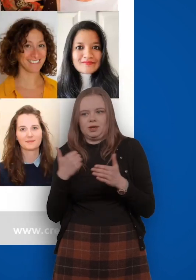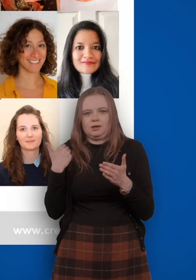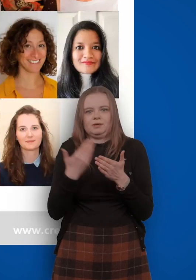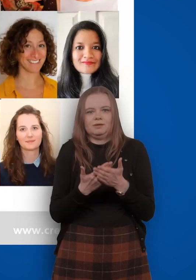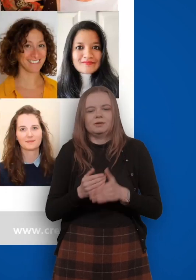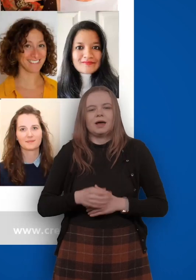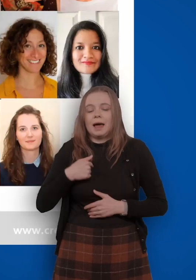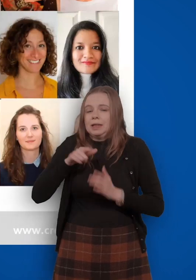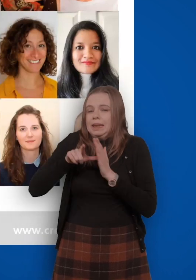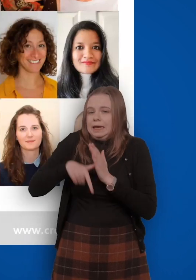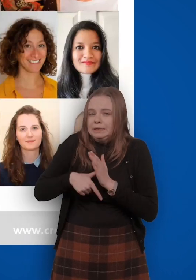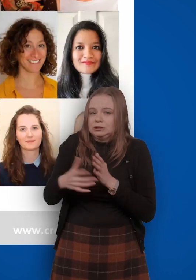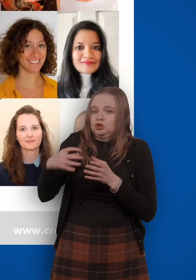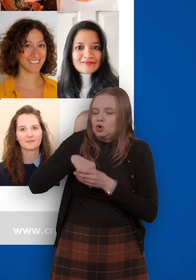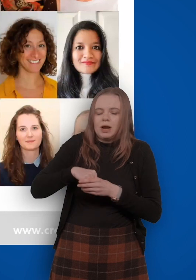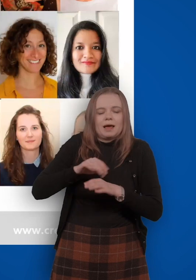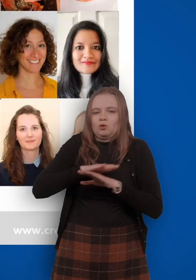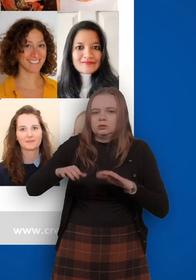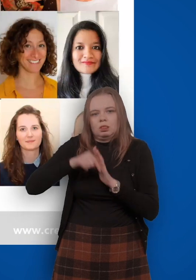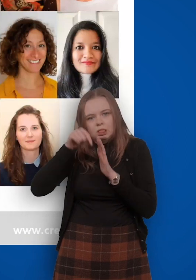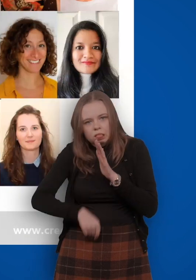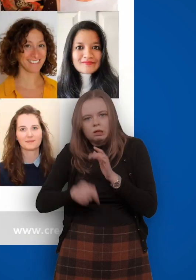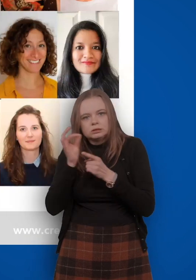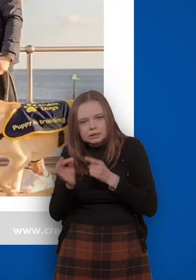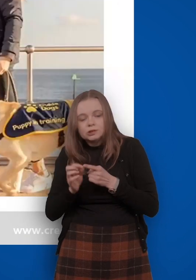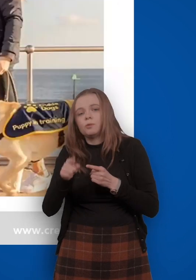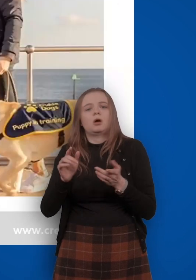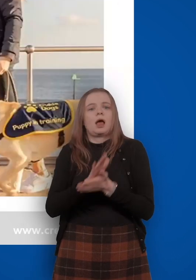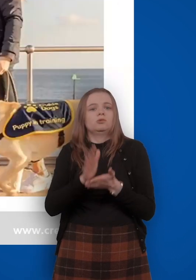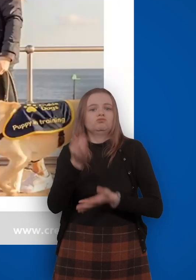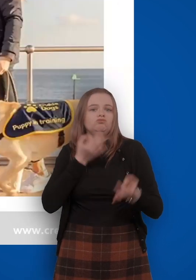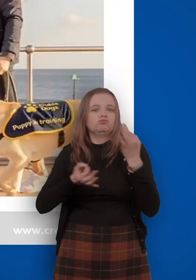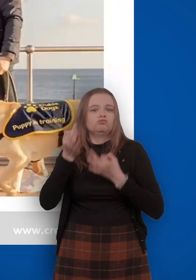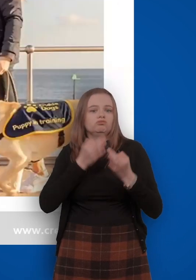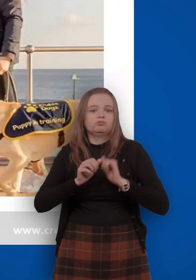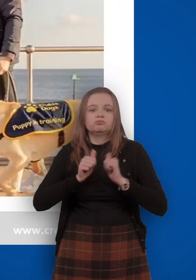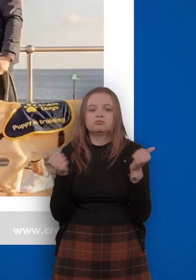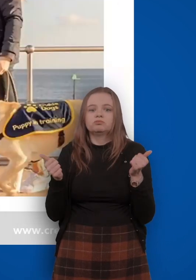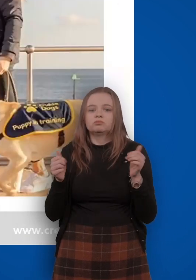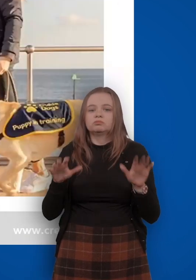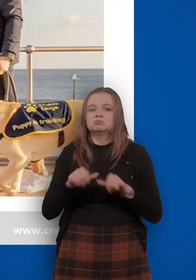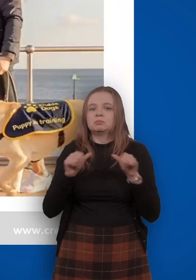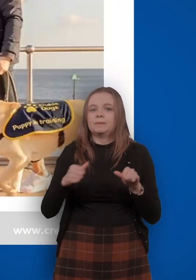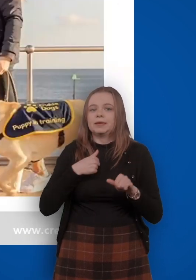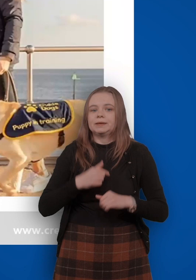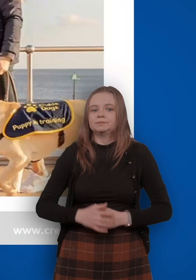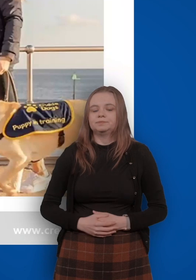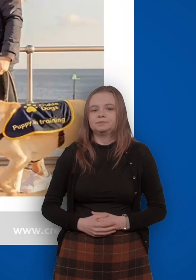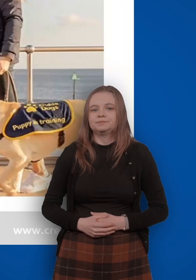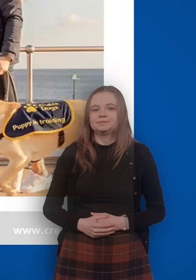arrived so late, I'm not going to go into any detail on that, but I'm very happy to answer questions on it. And that's me.